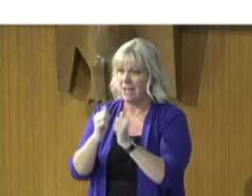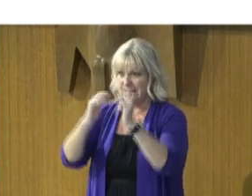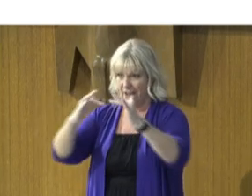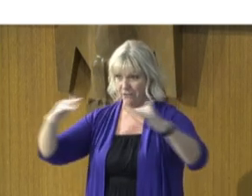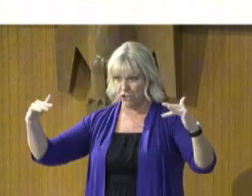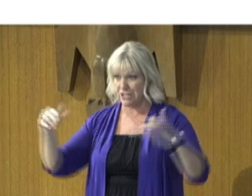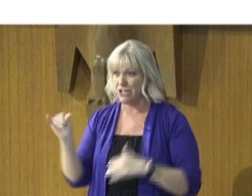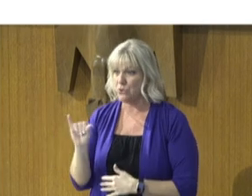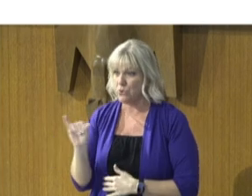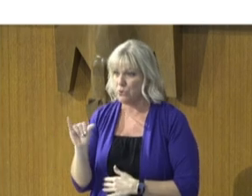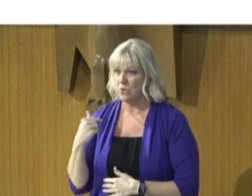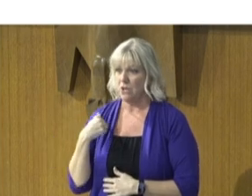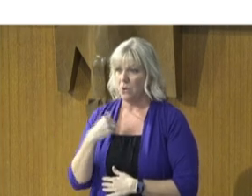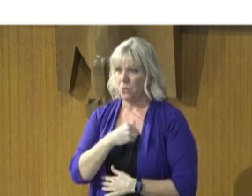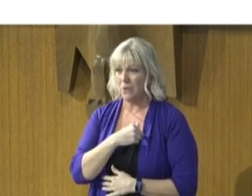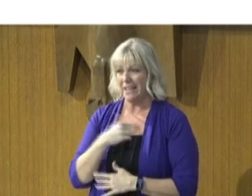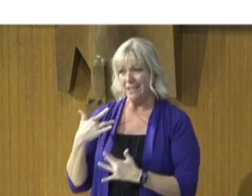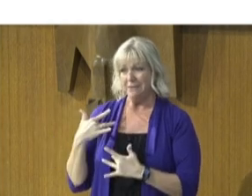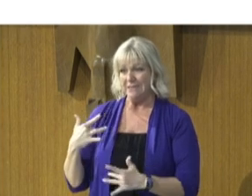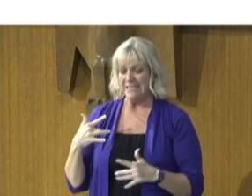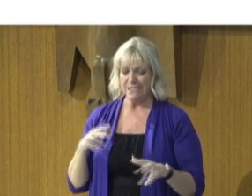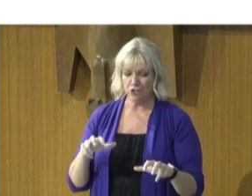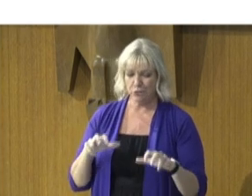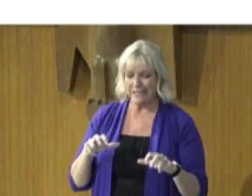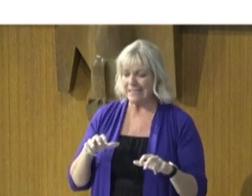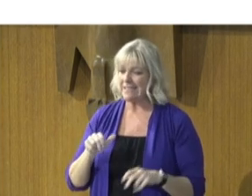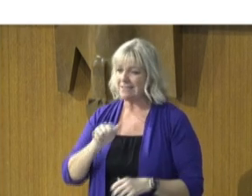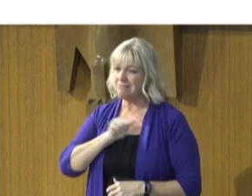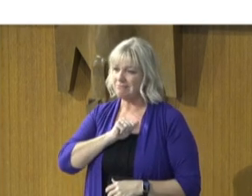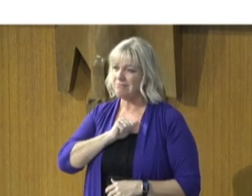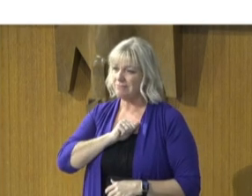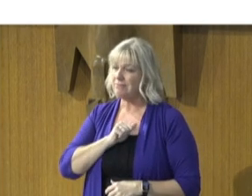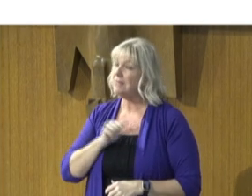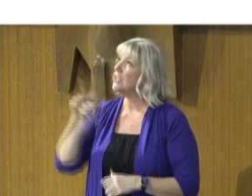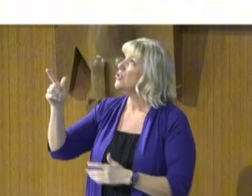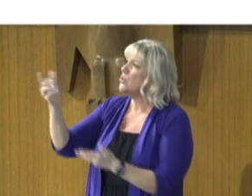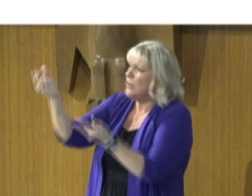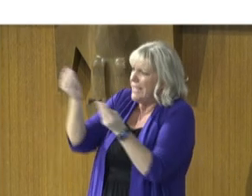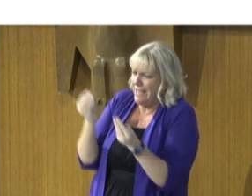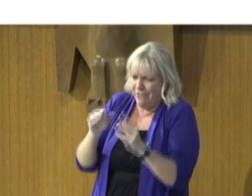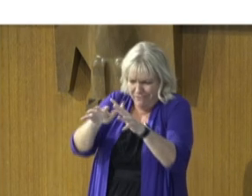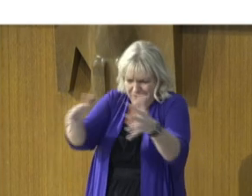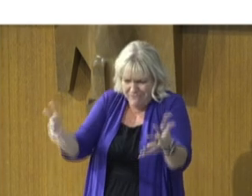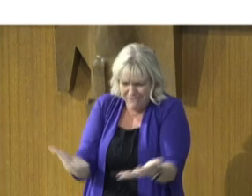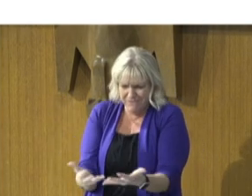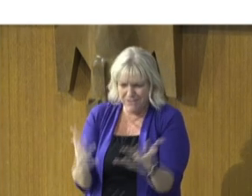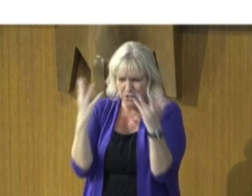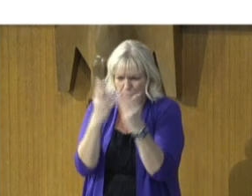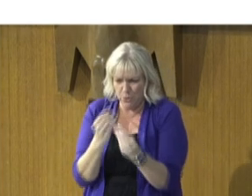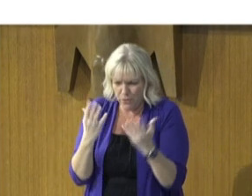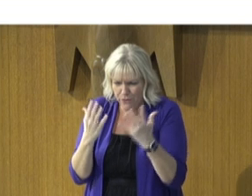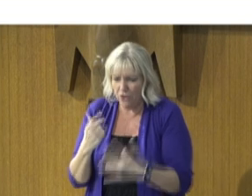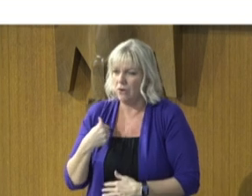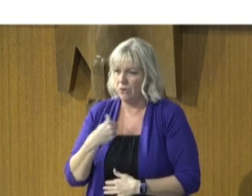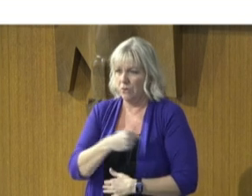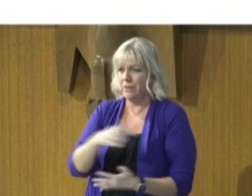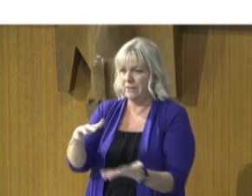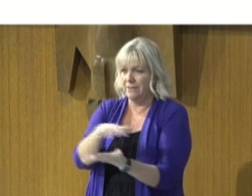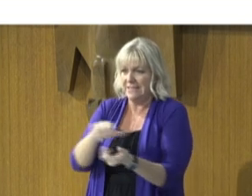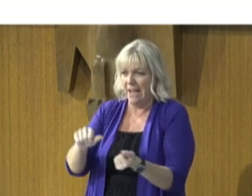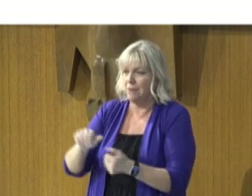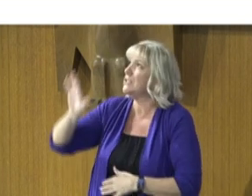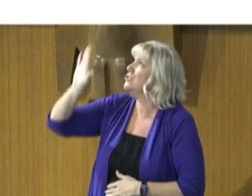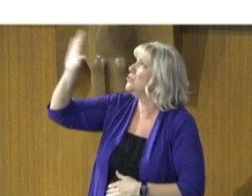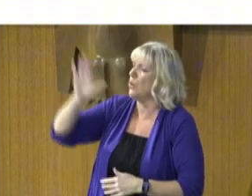are prone to greed and selfishness. You have given us a beautiful planet, yet we have damaged your creation